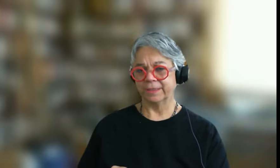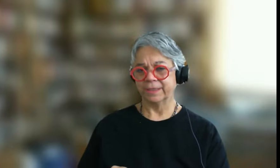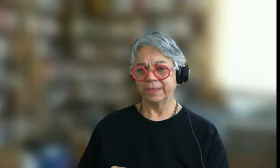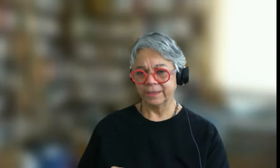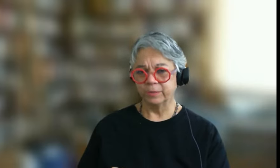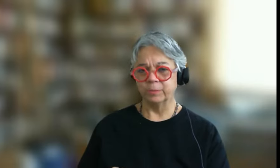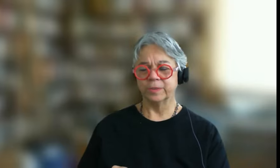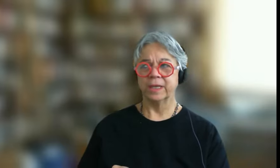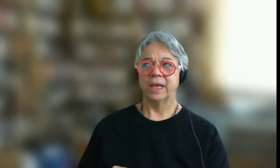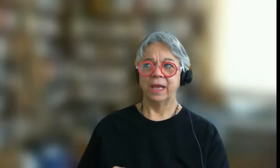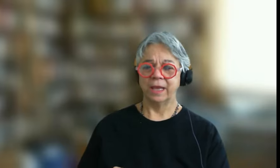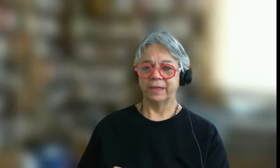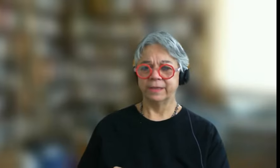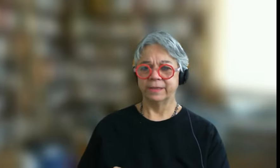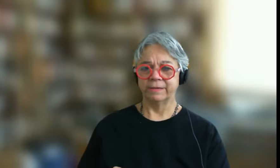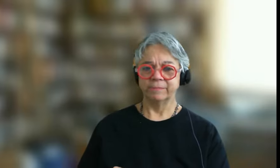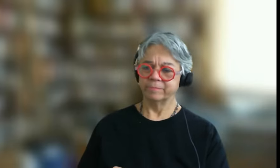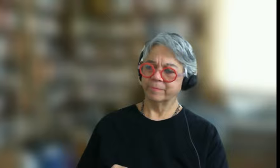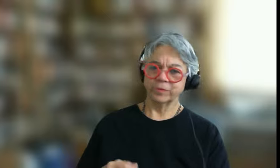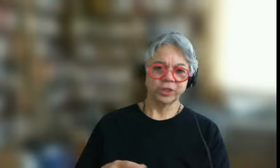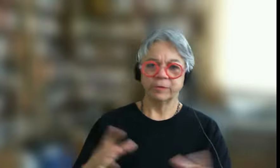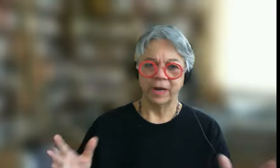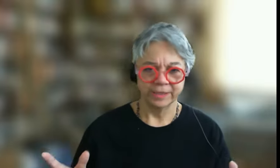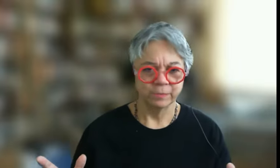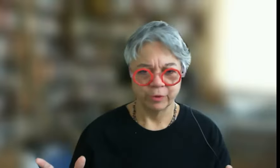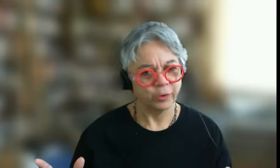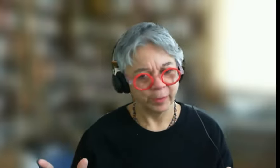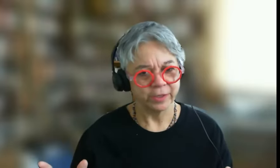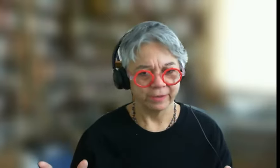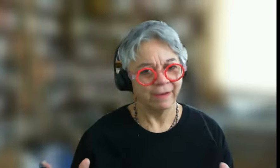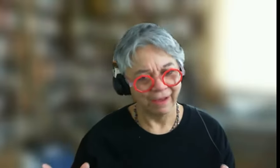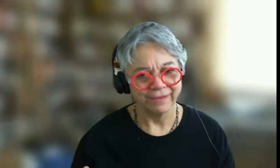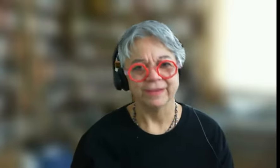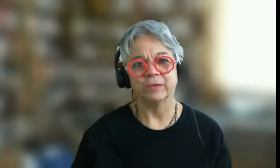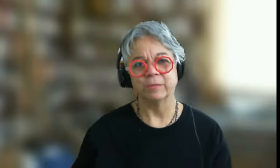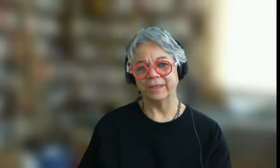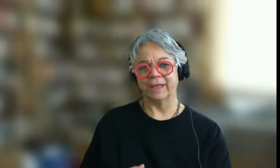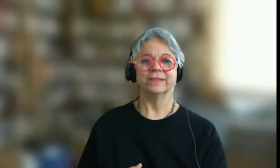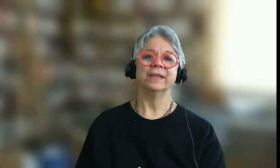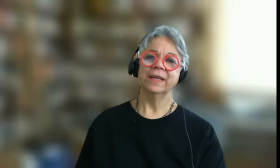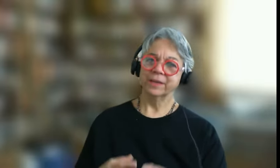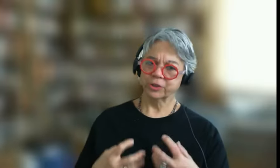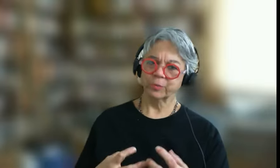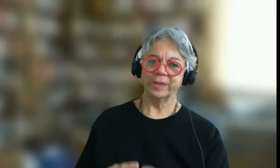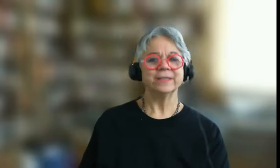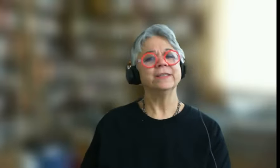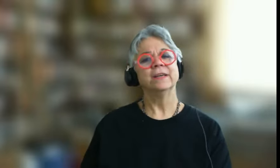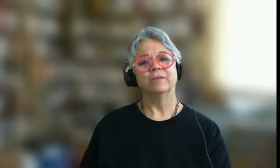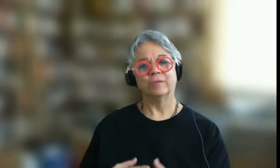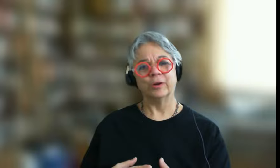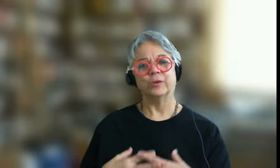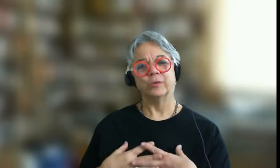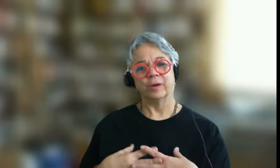complex issues and generalized preoccupation, I think. So many thanks, and sorry,